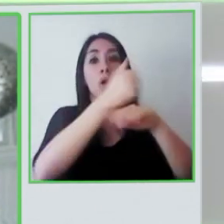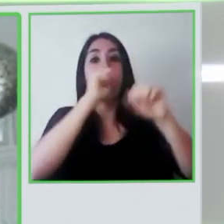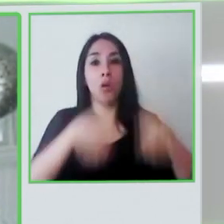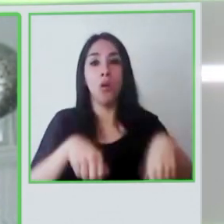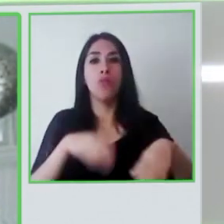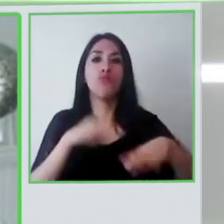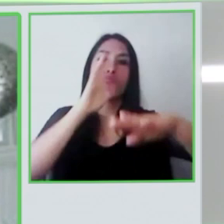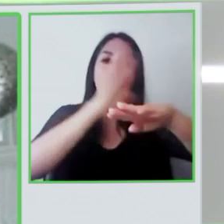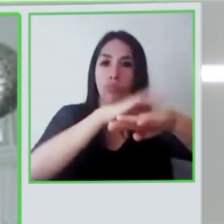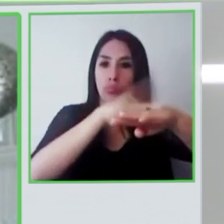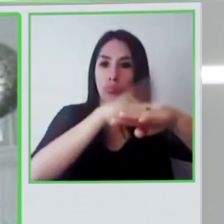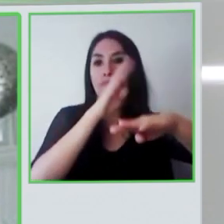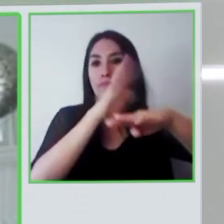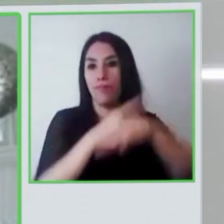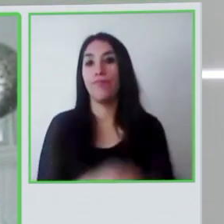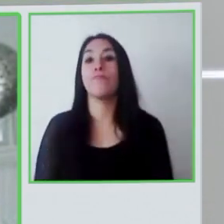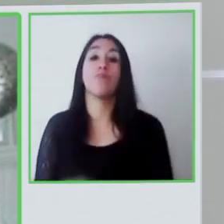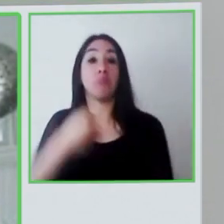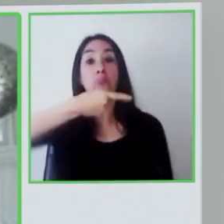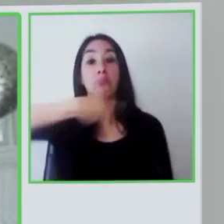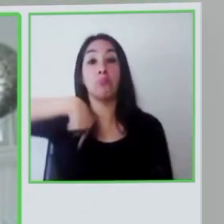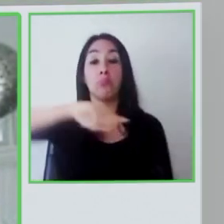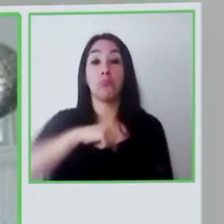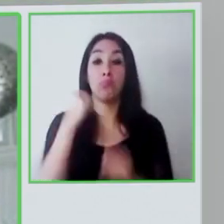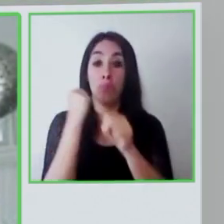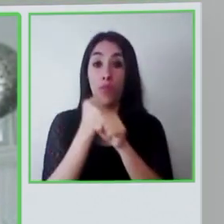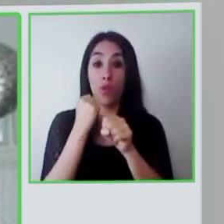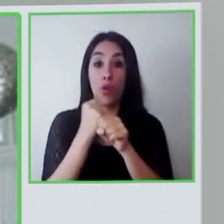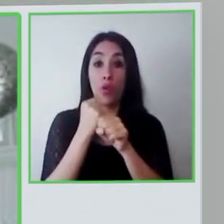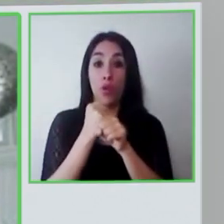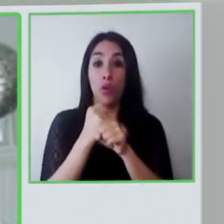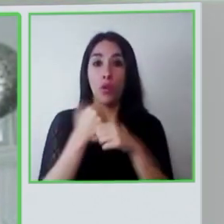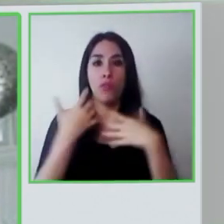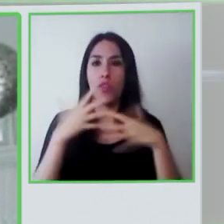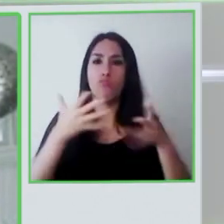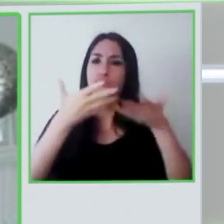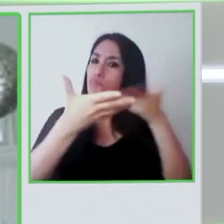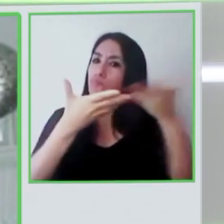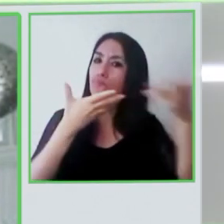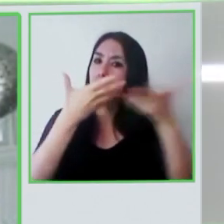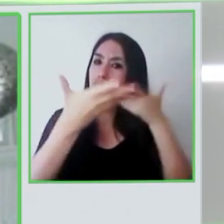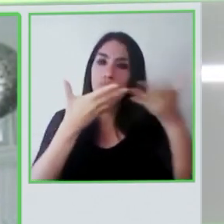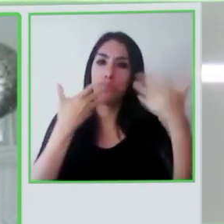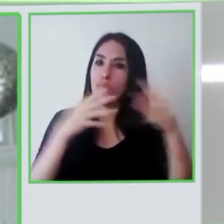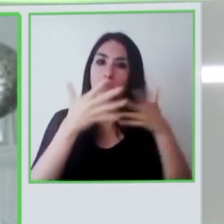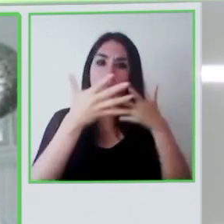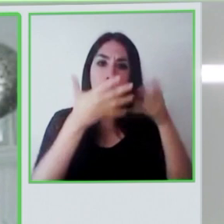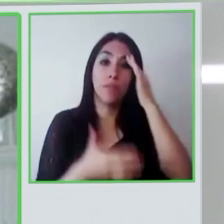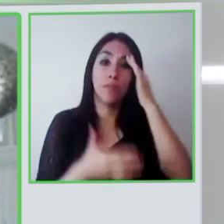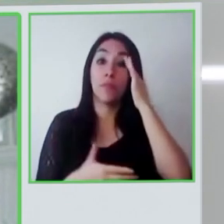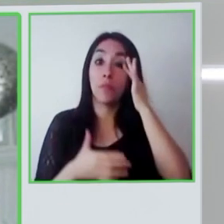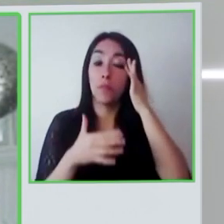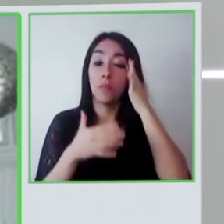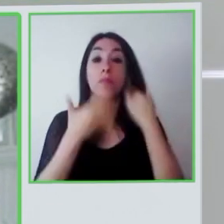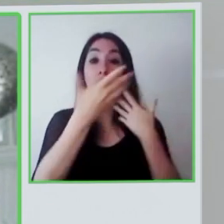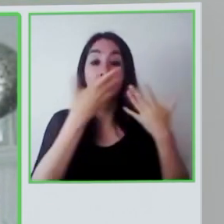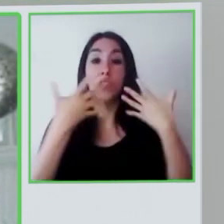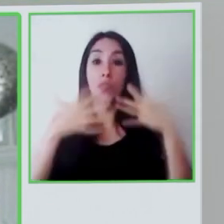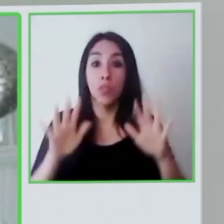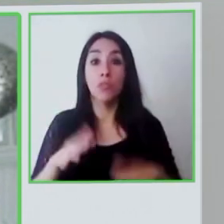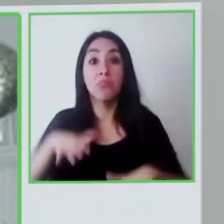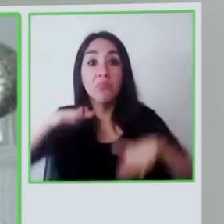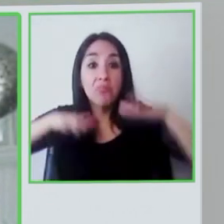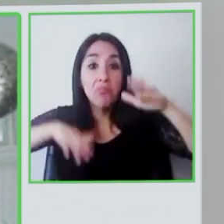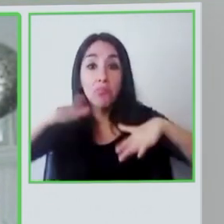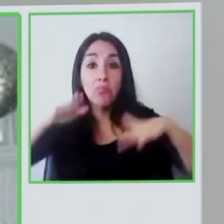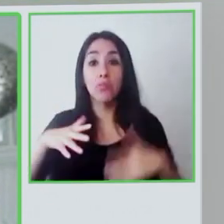would like to work with our allies and want to keep on improving experiences. Sometimes there have been